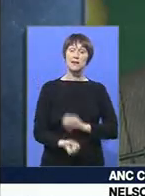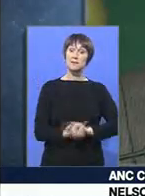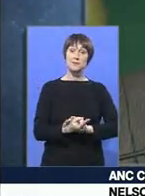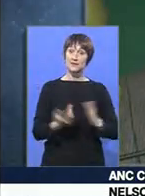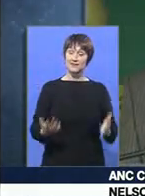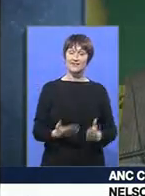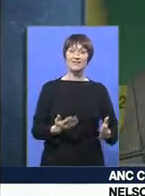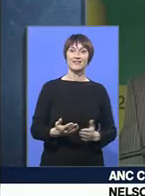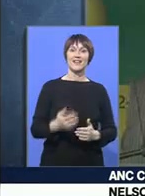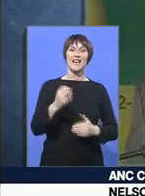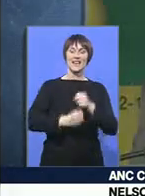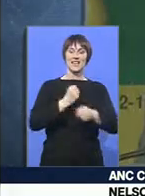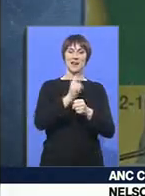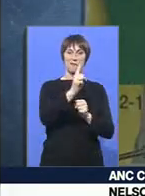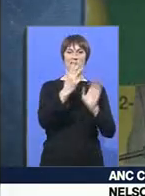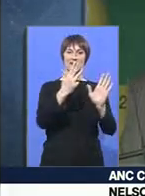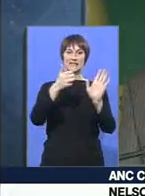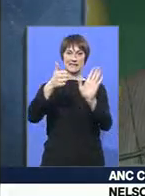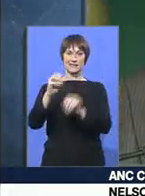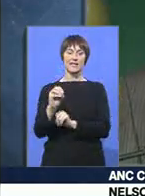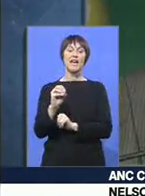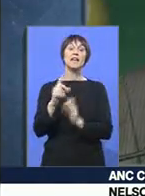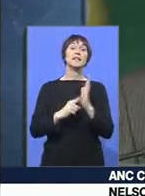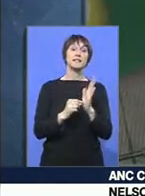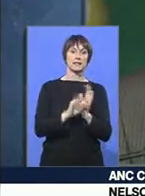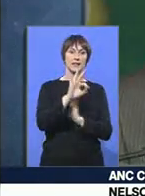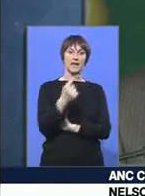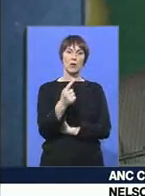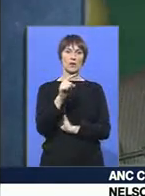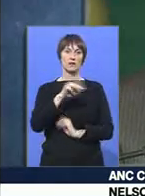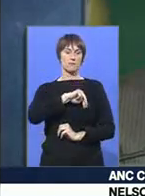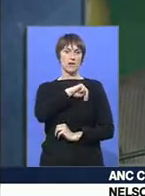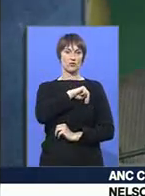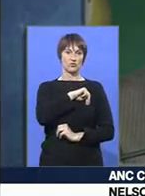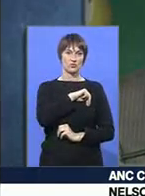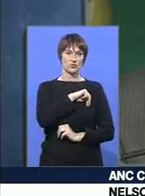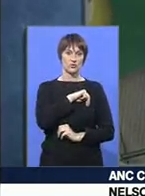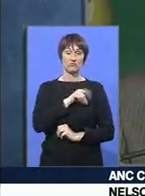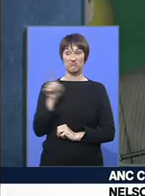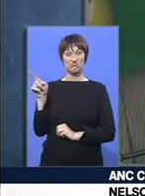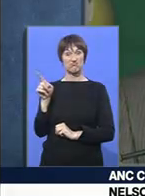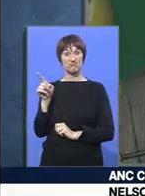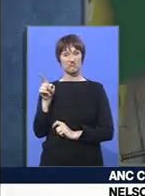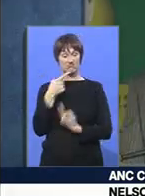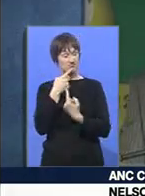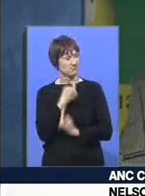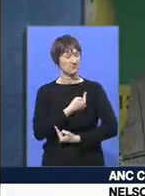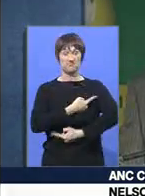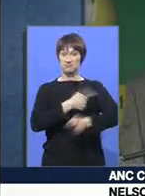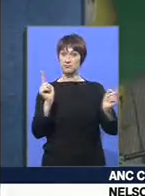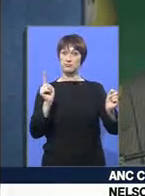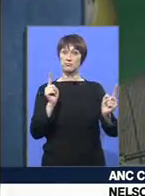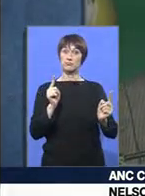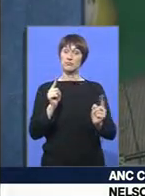And the regime imposed a 5-month state of emergency. The ANC went